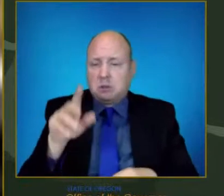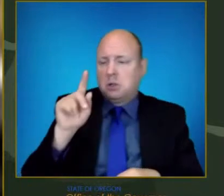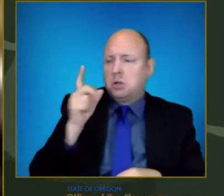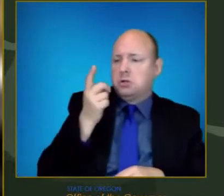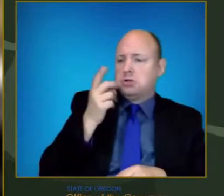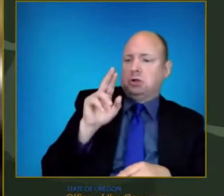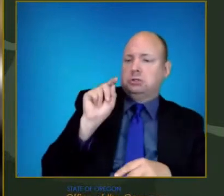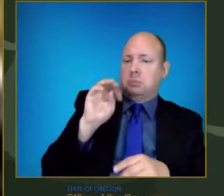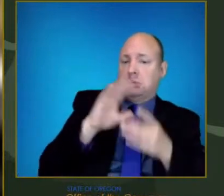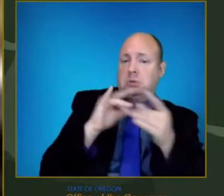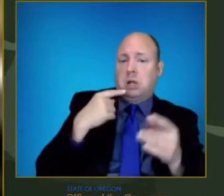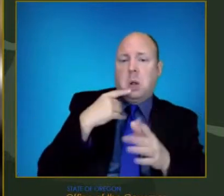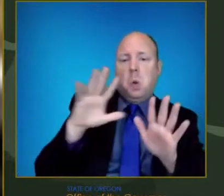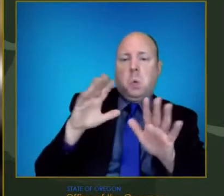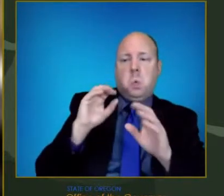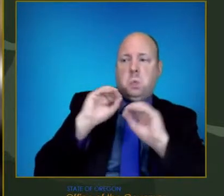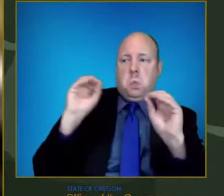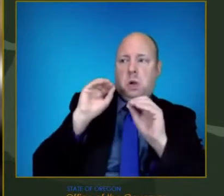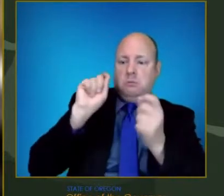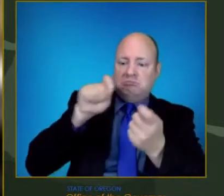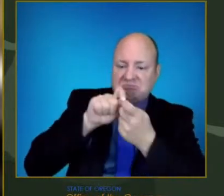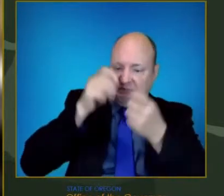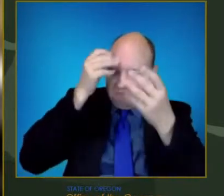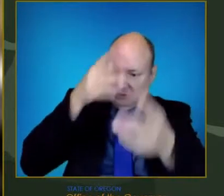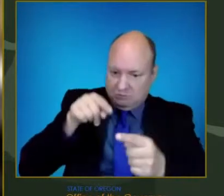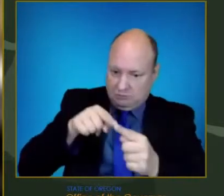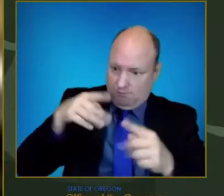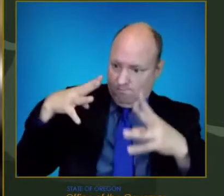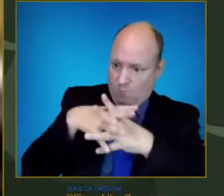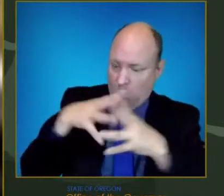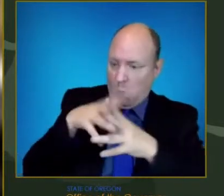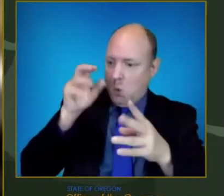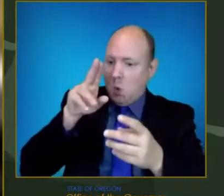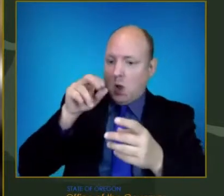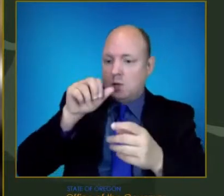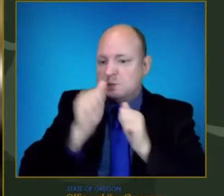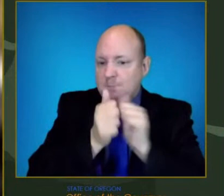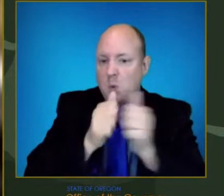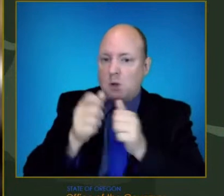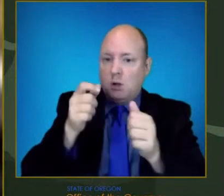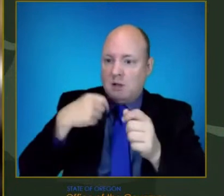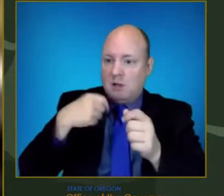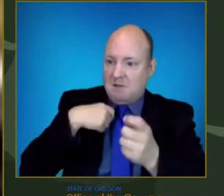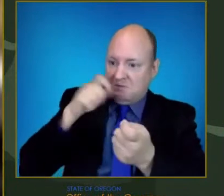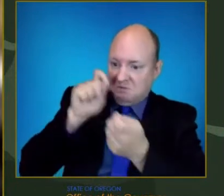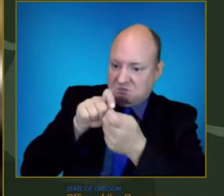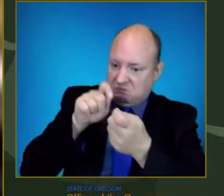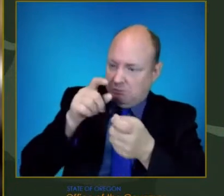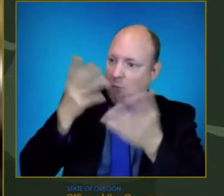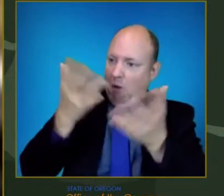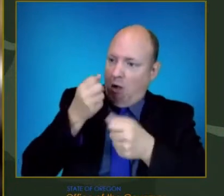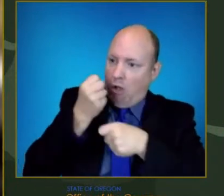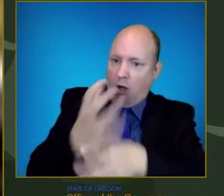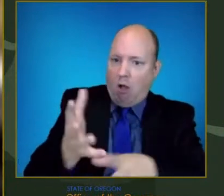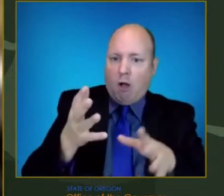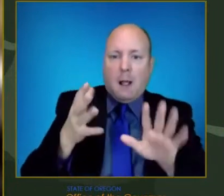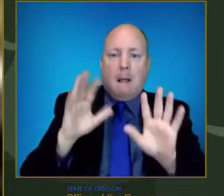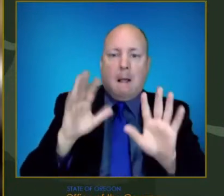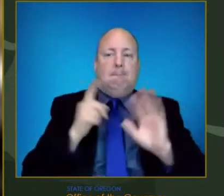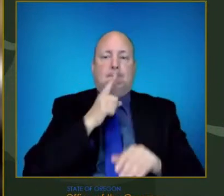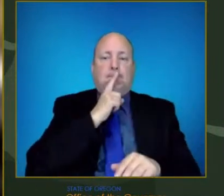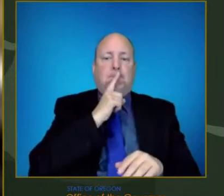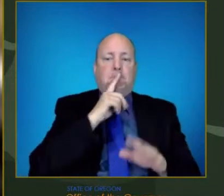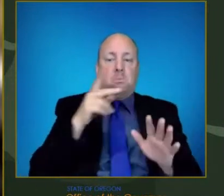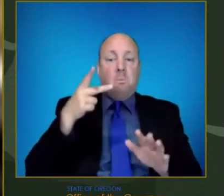tracing related to a particular sporting event or other situation. For the Pendleton Roundup, that ended